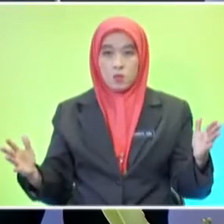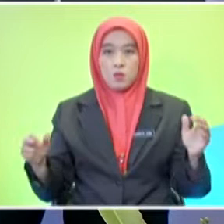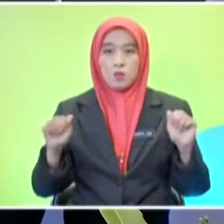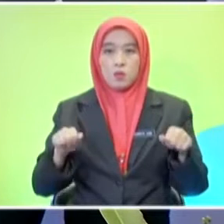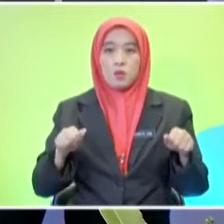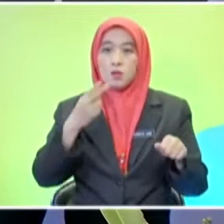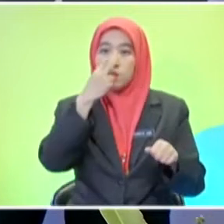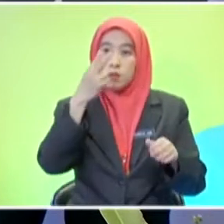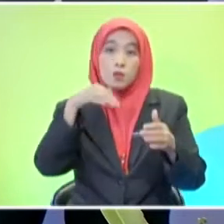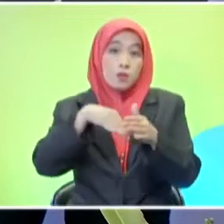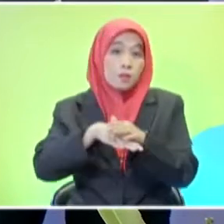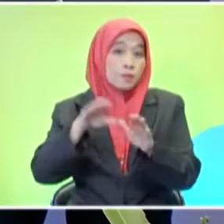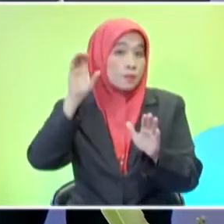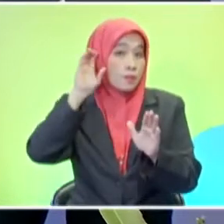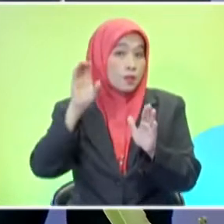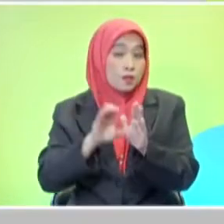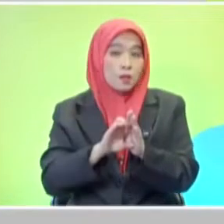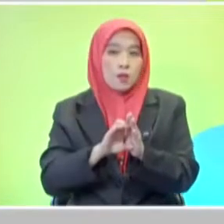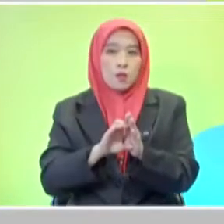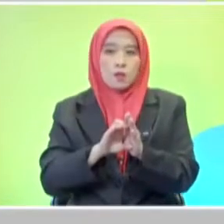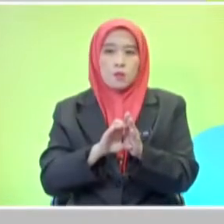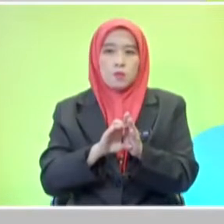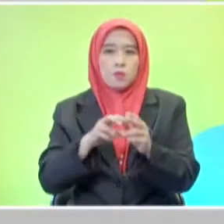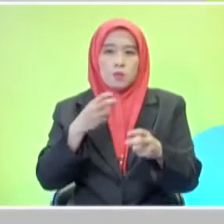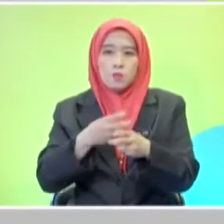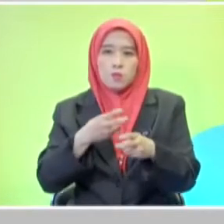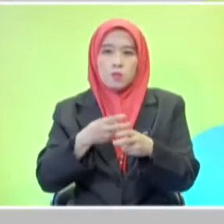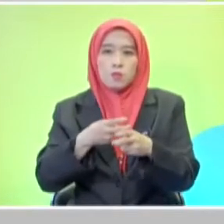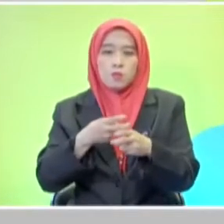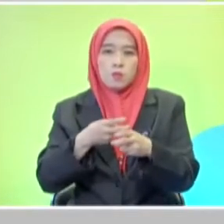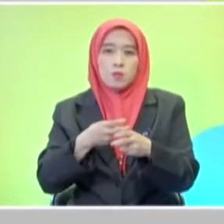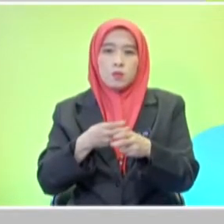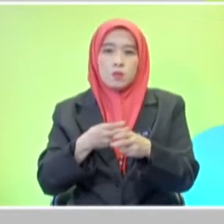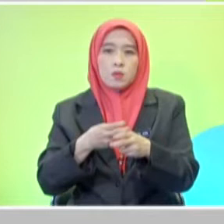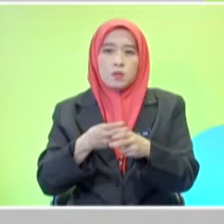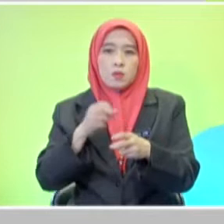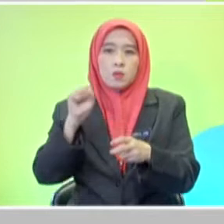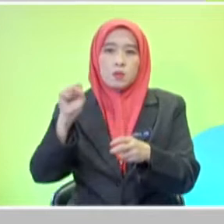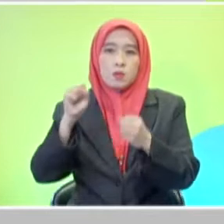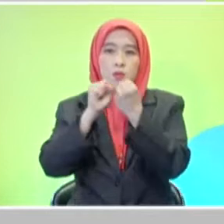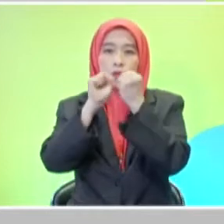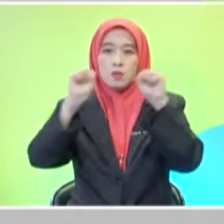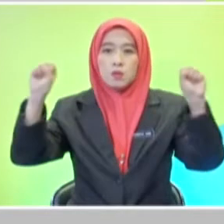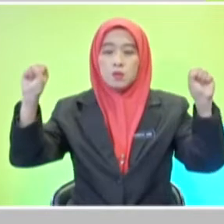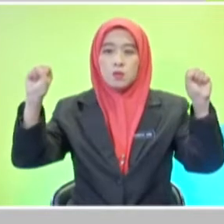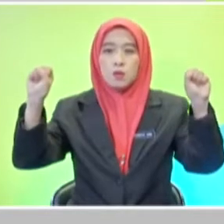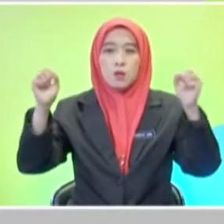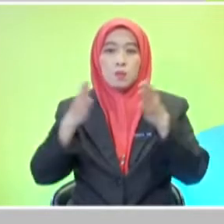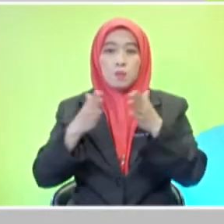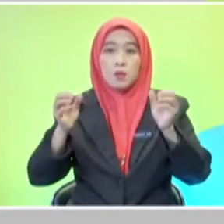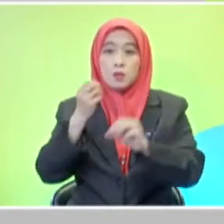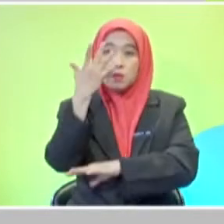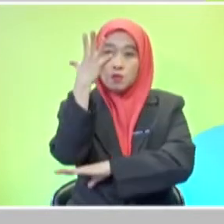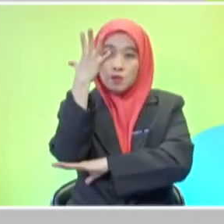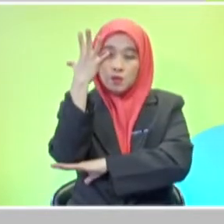from the picture, it has a very complex root system. This complex root system enables these big trees to